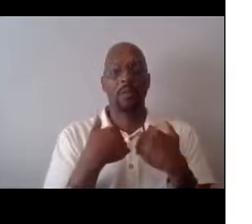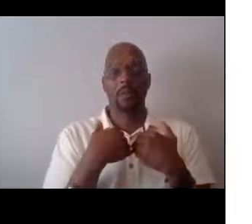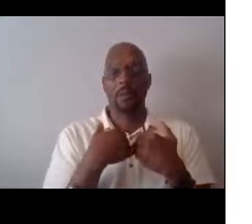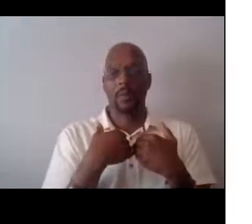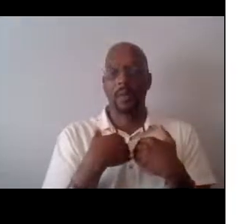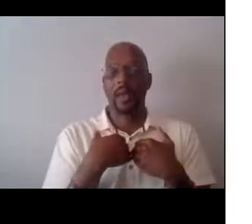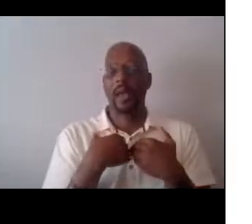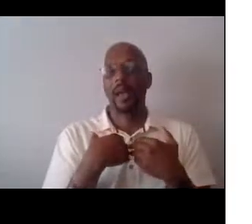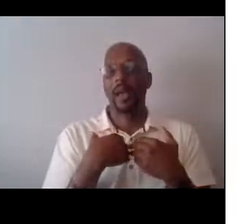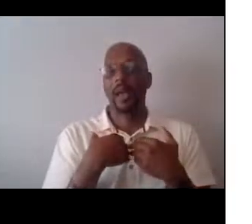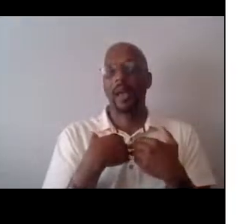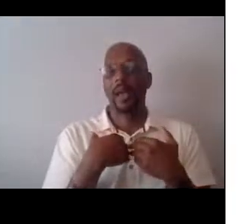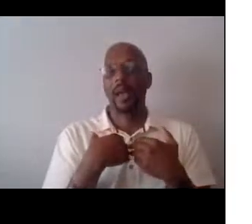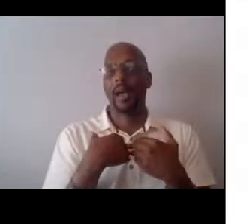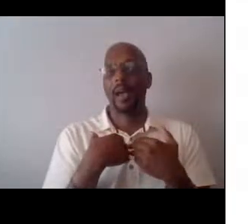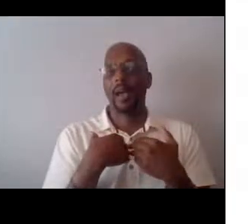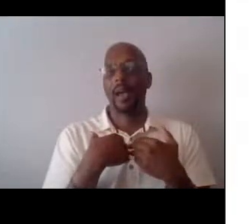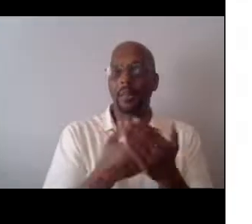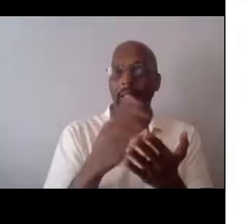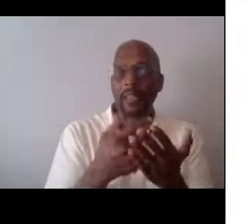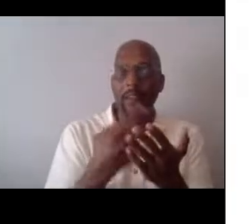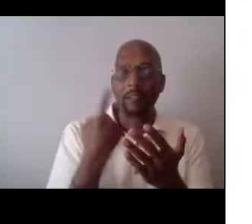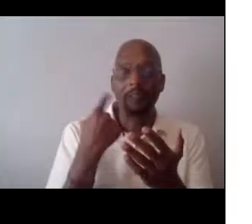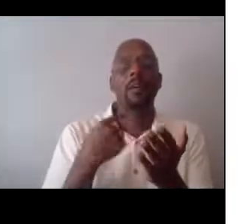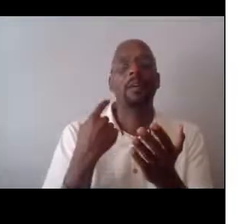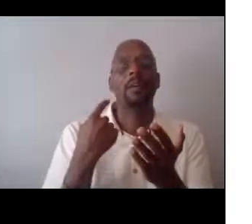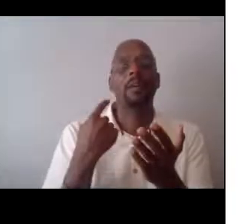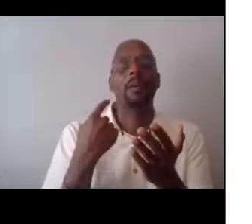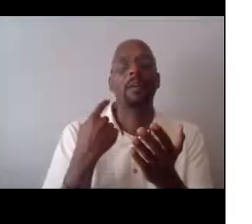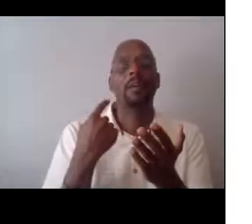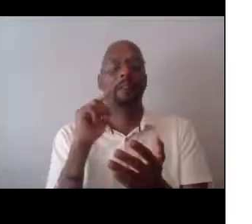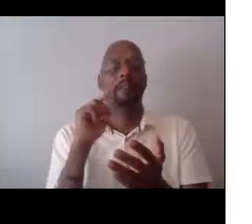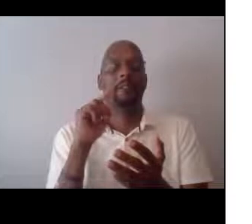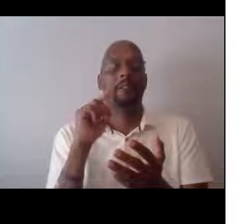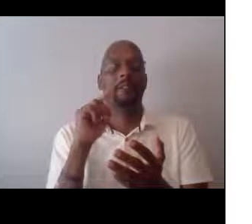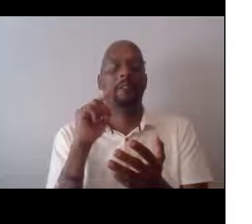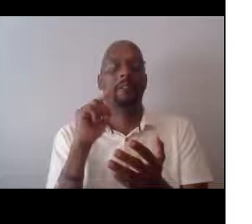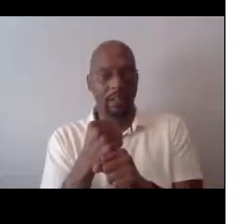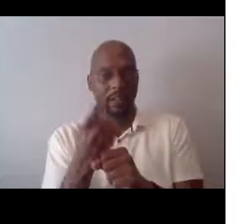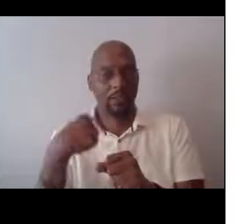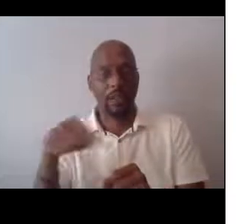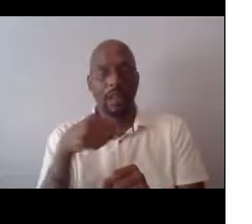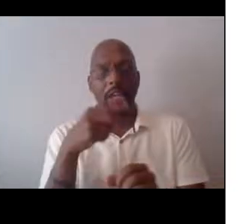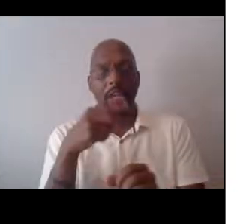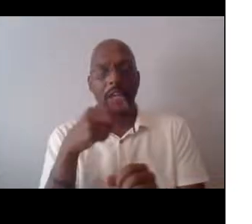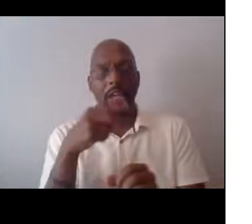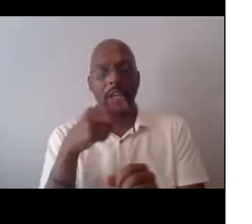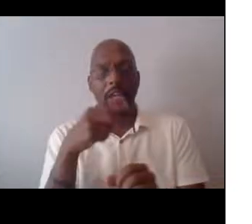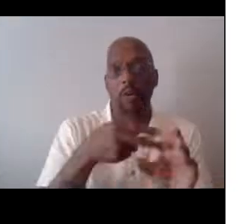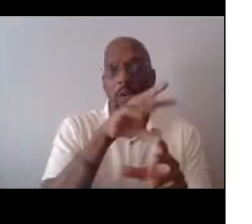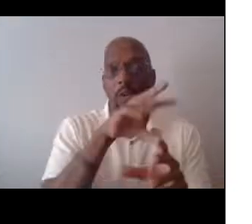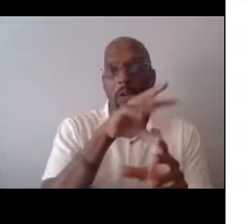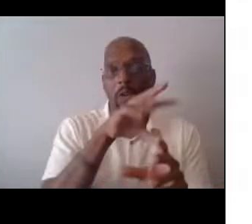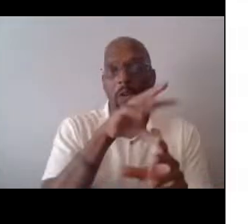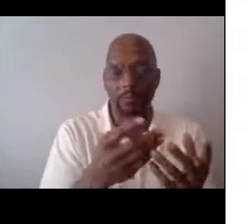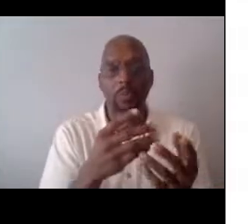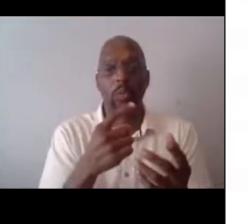committee members for the first year of participation. We were able